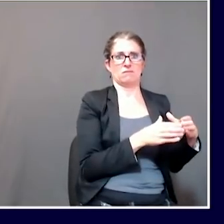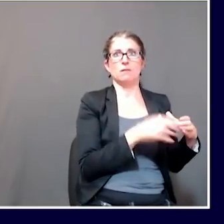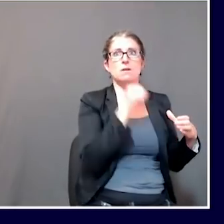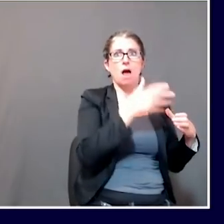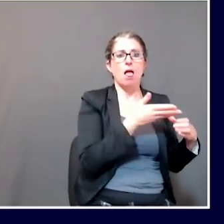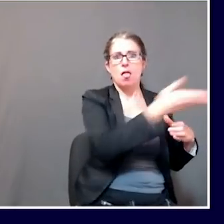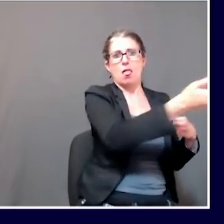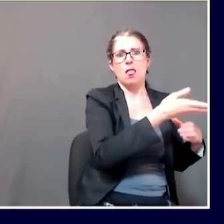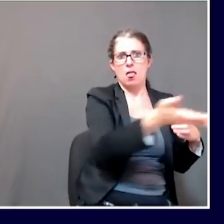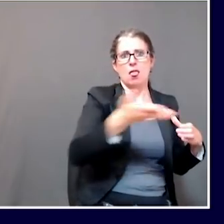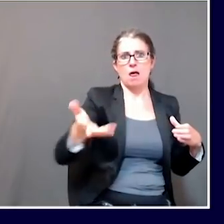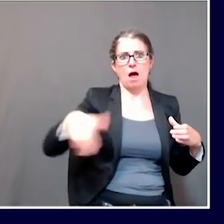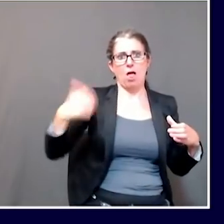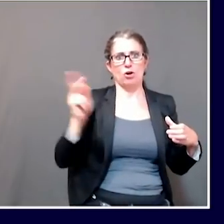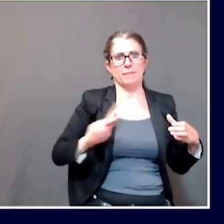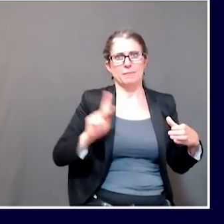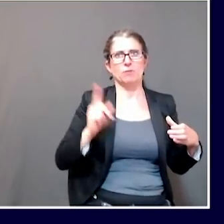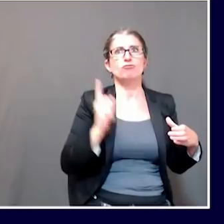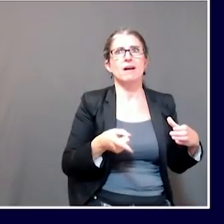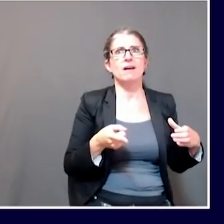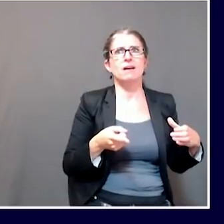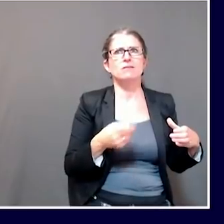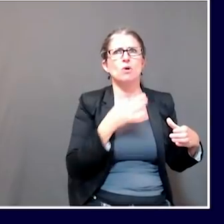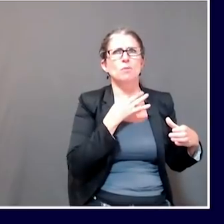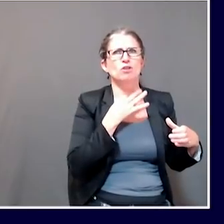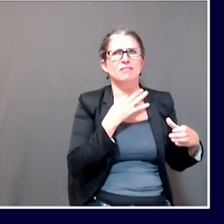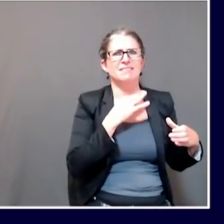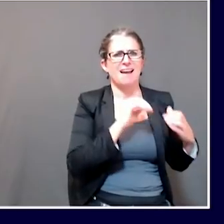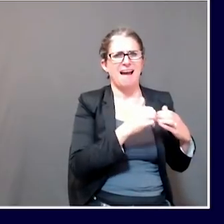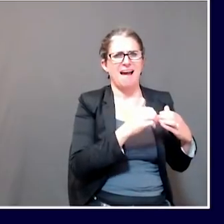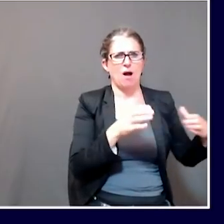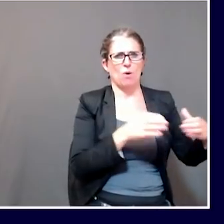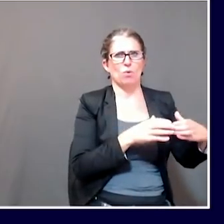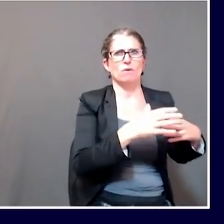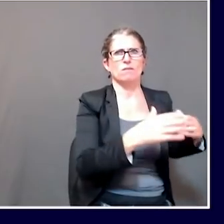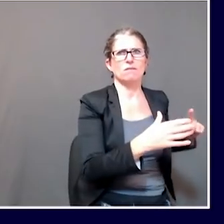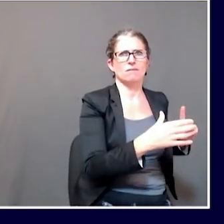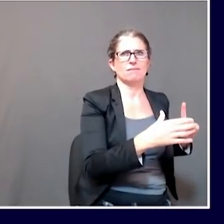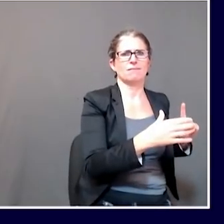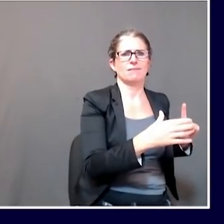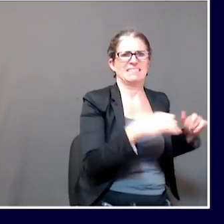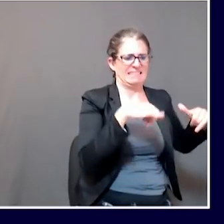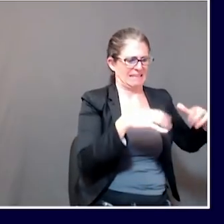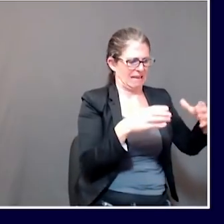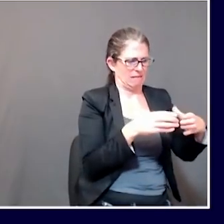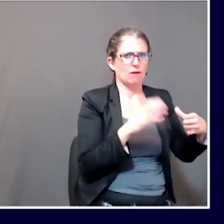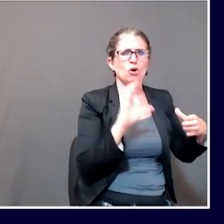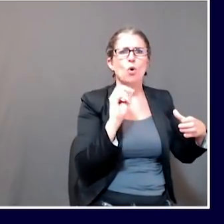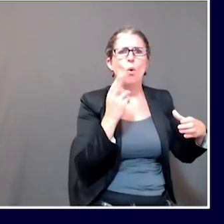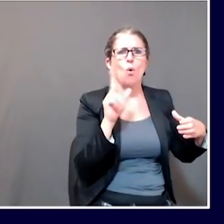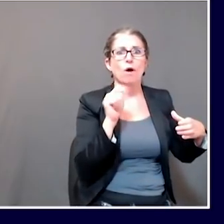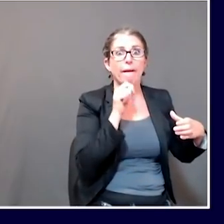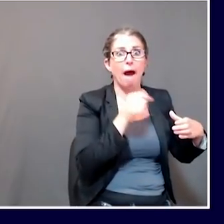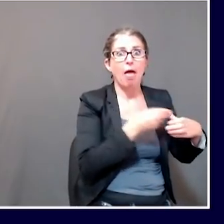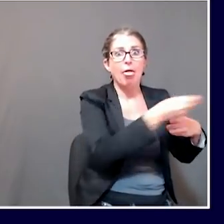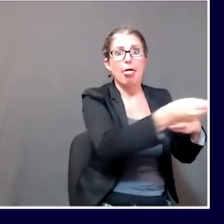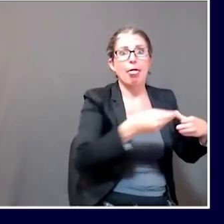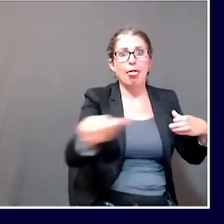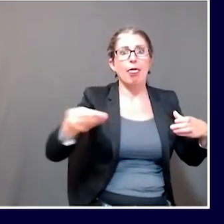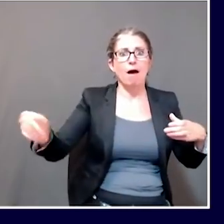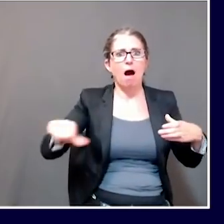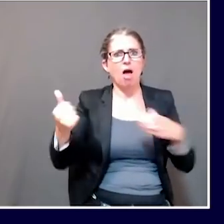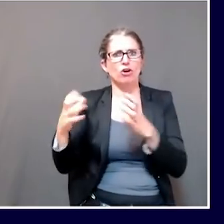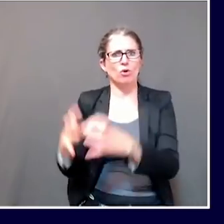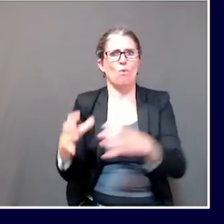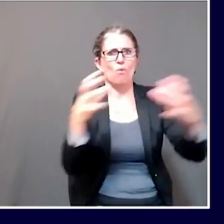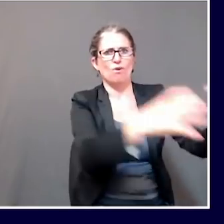a decision for the school. What we do recommend is that schools make sure they've got a good sense of, for example, seating